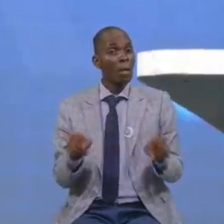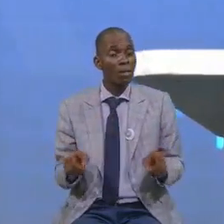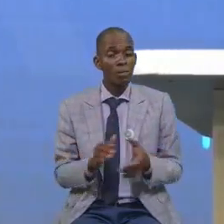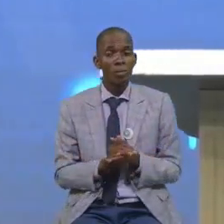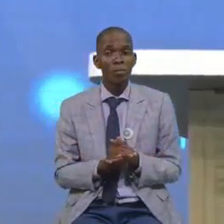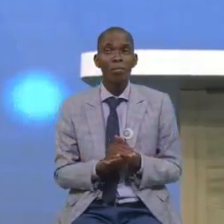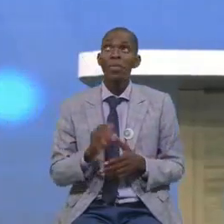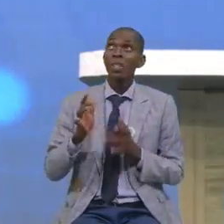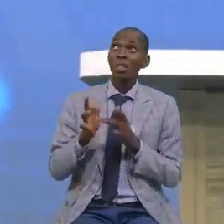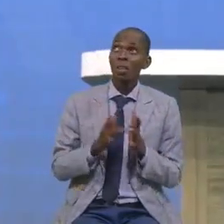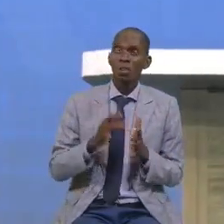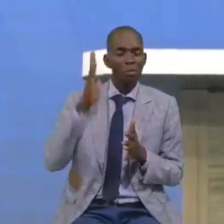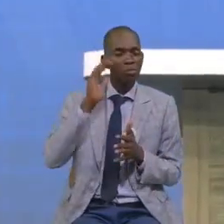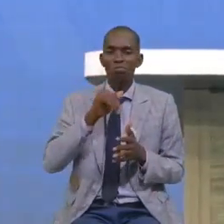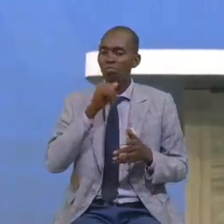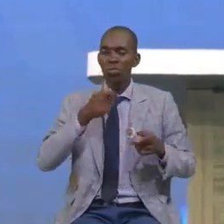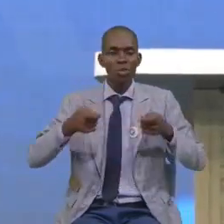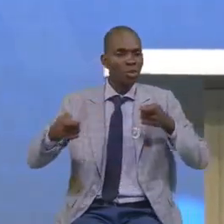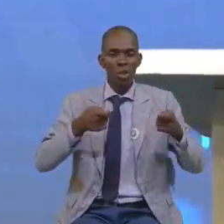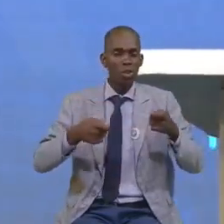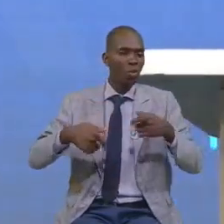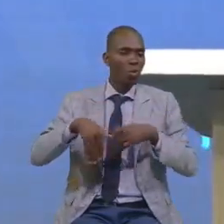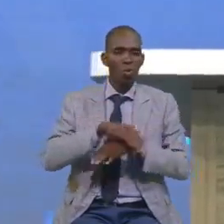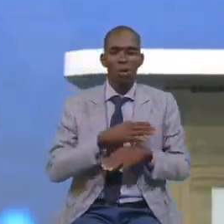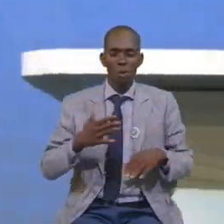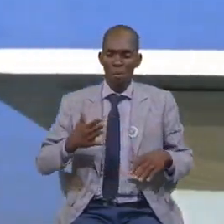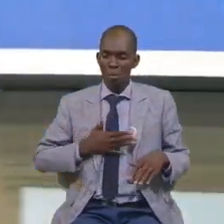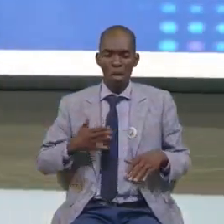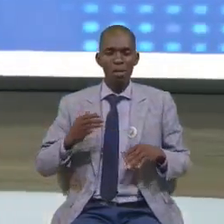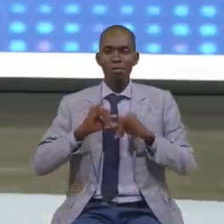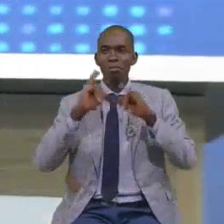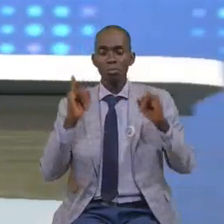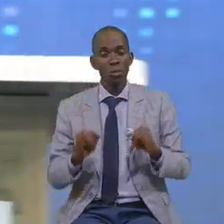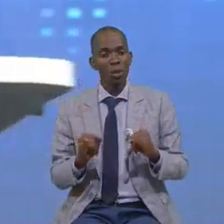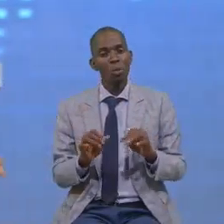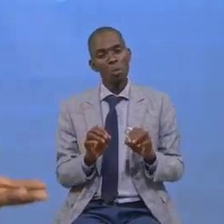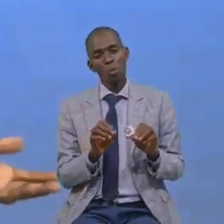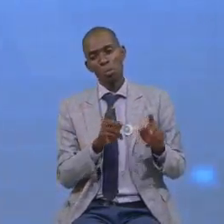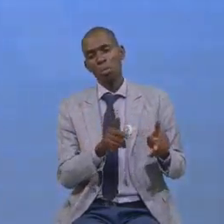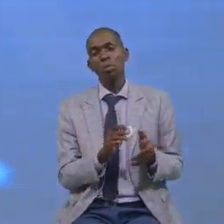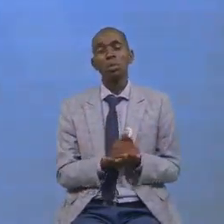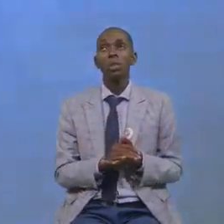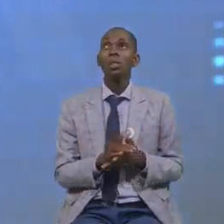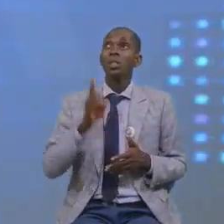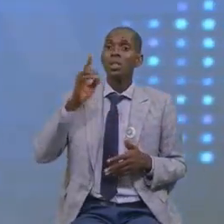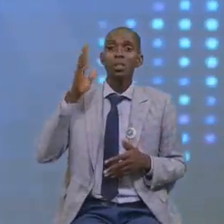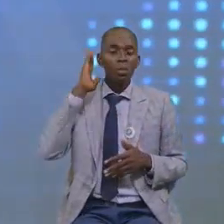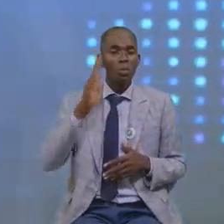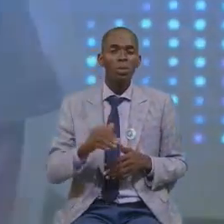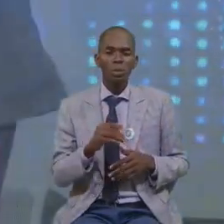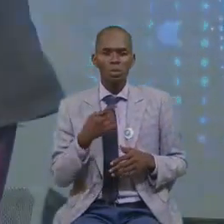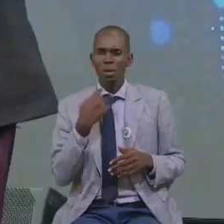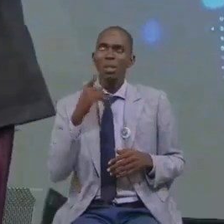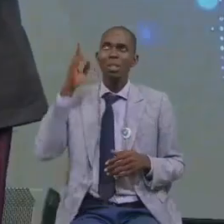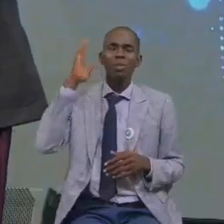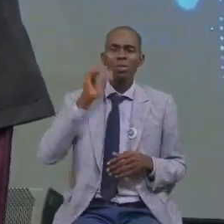not reign over my heathenism. Well, it will not reign in my heart. And